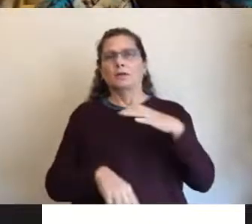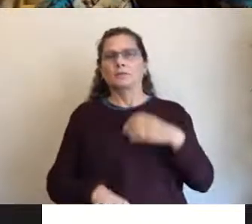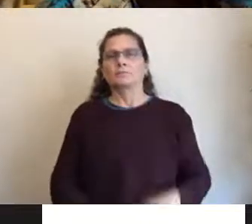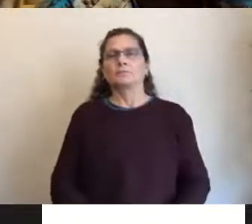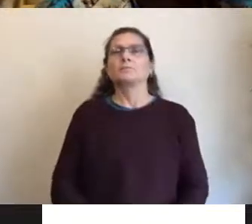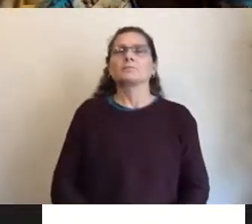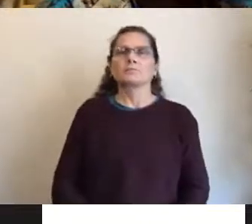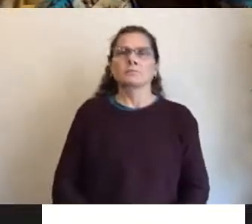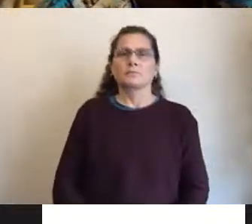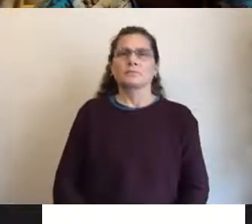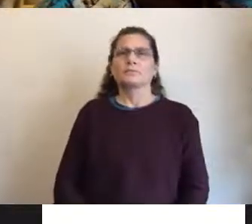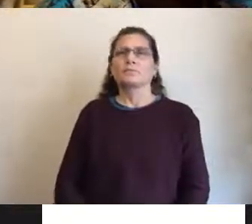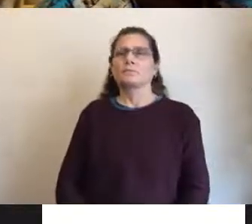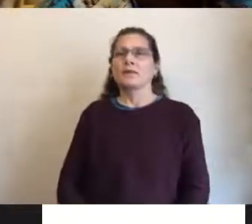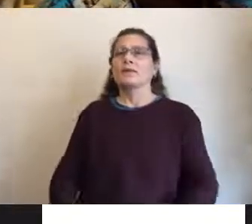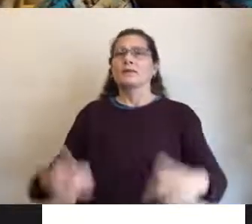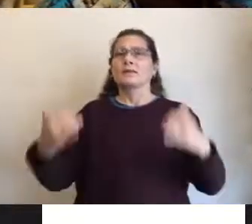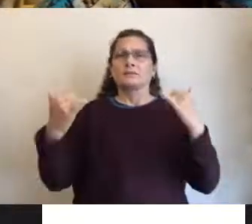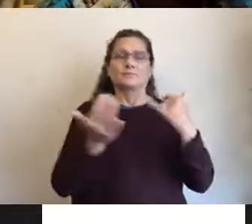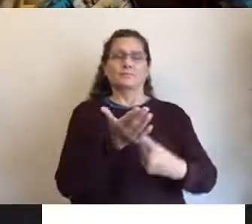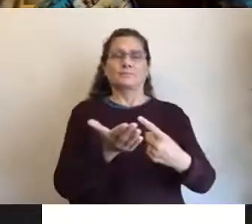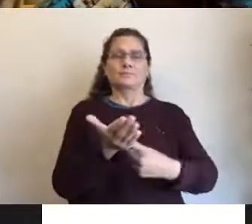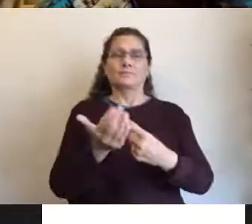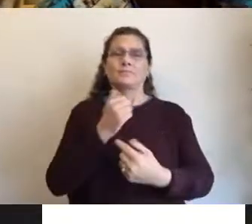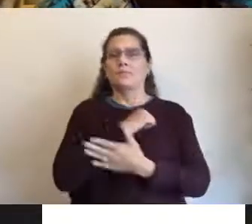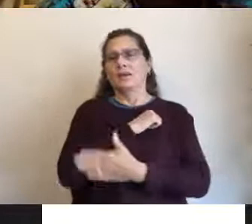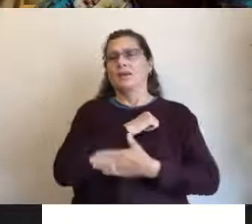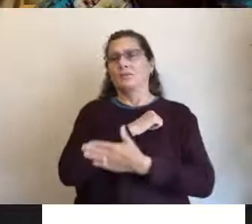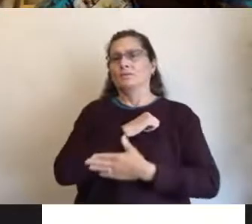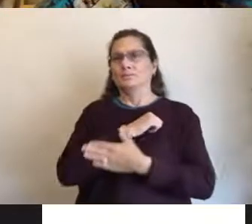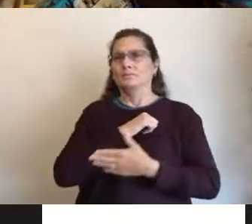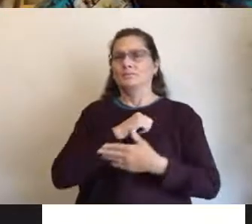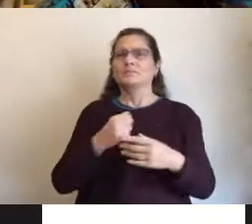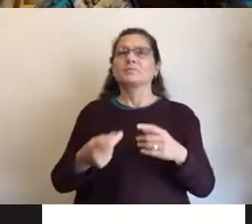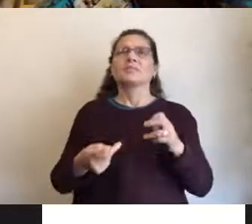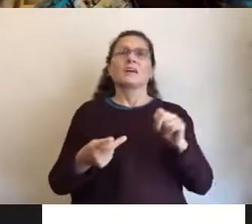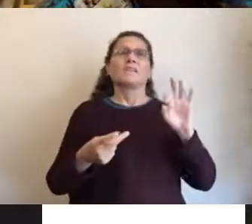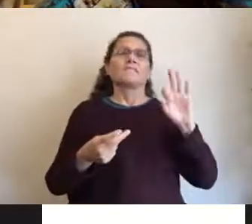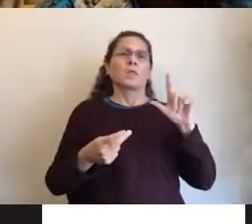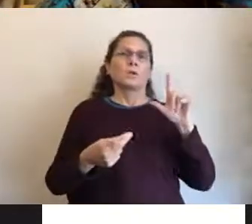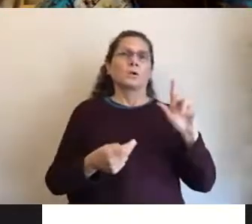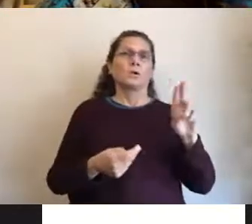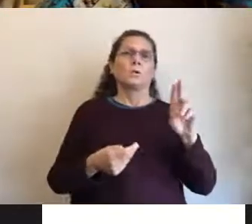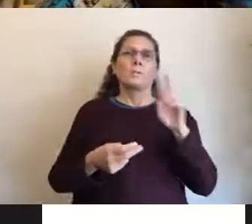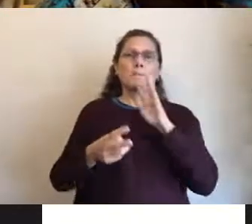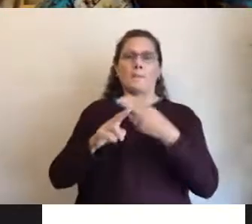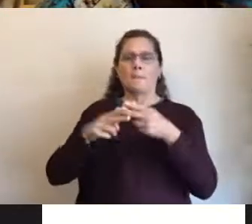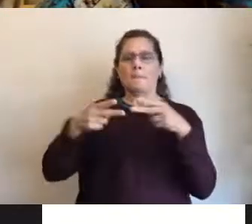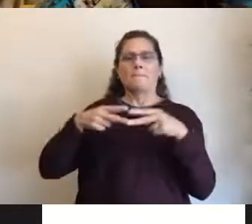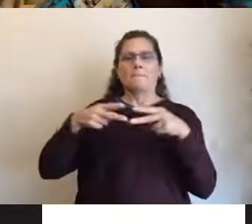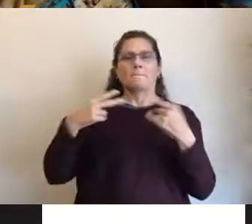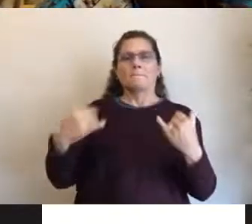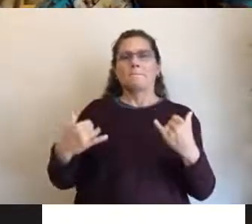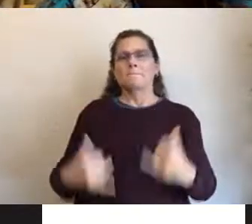community sites, and then also talk a little bit about our flu clinics that will be available starting next week.